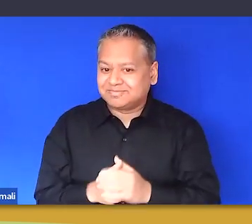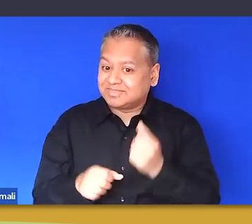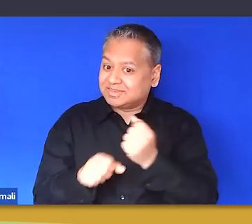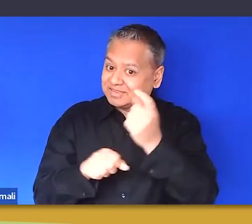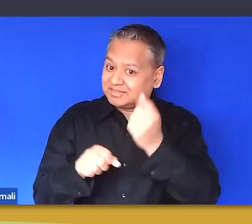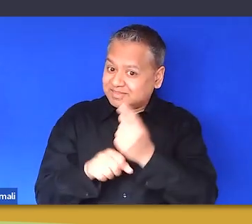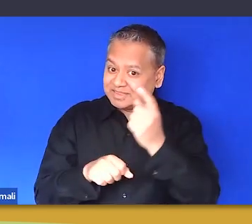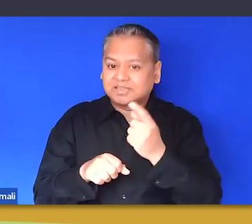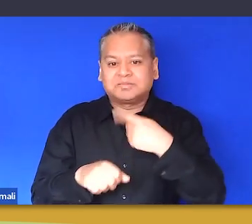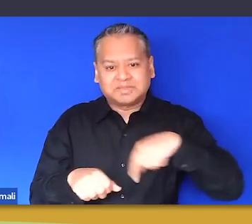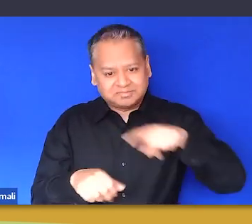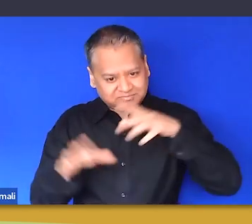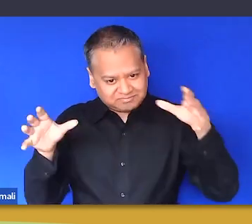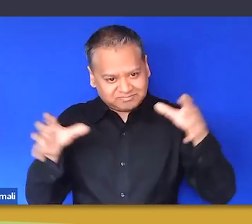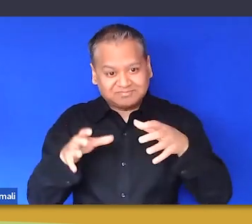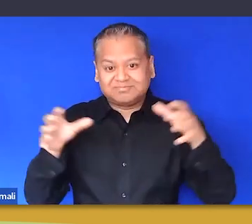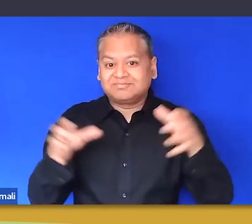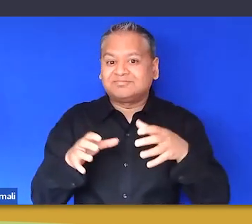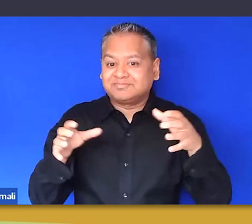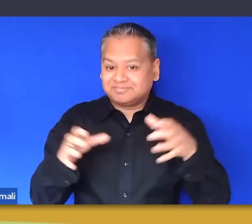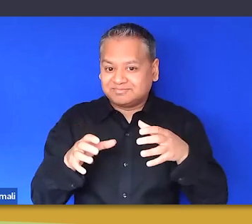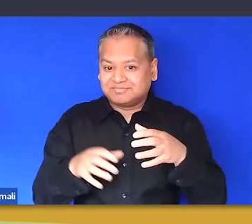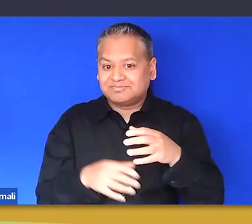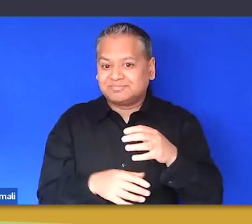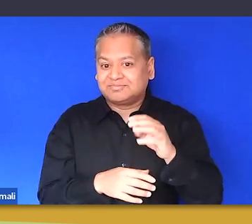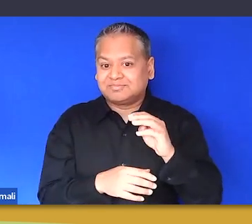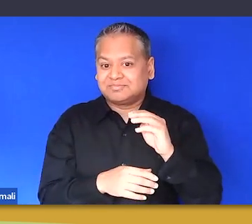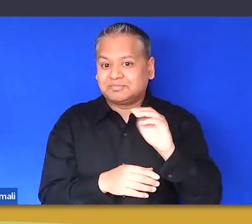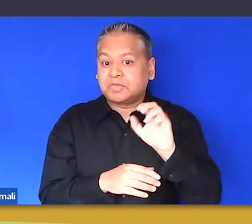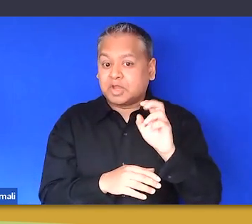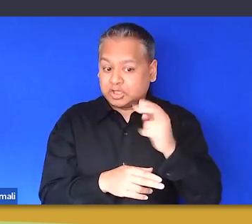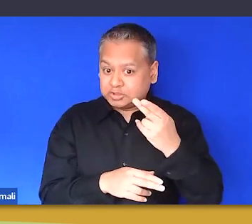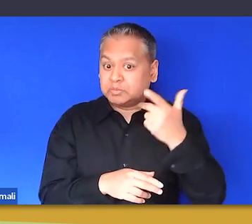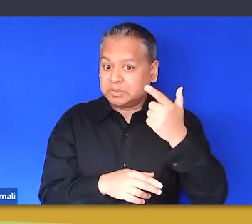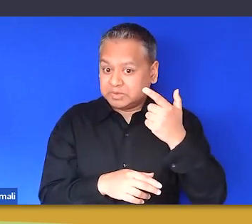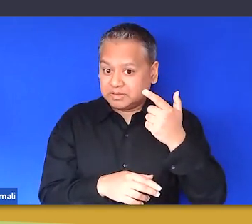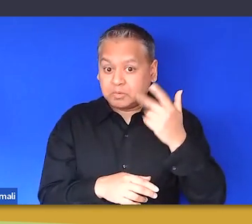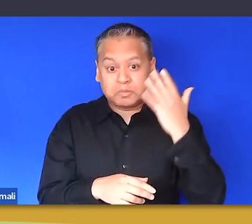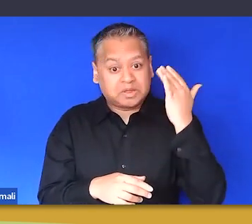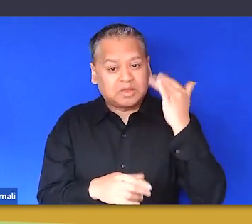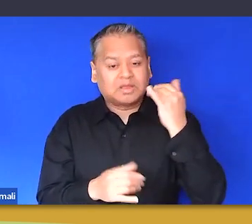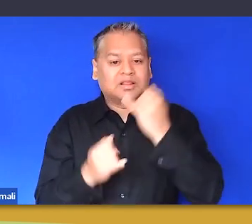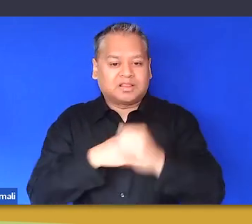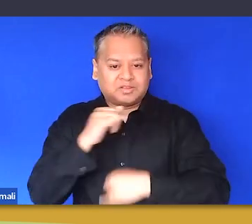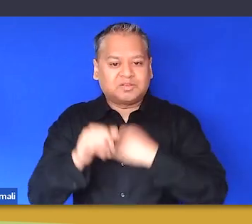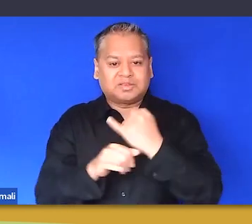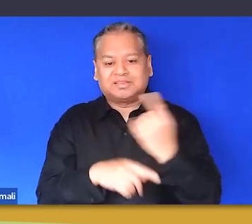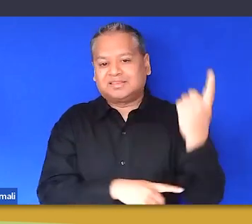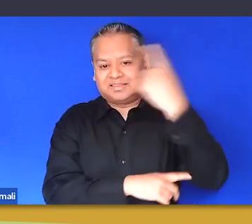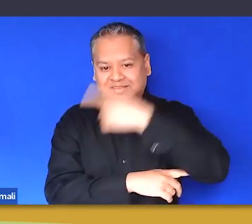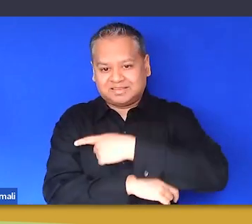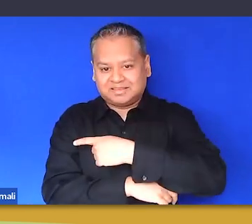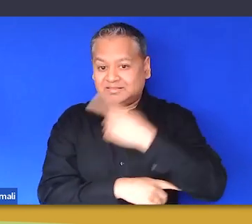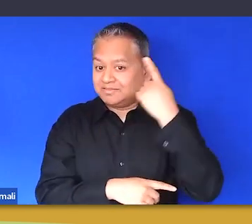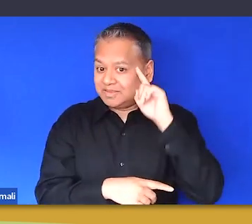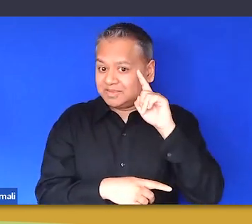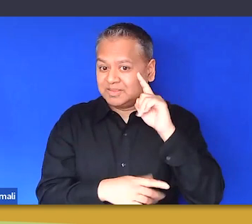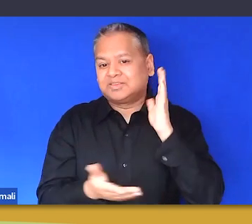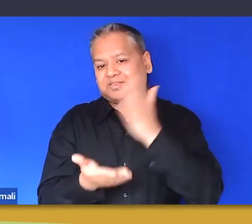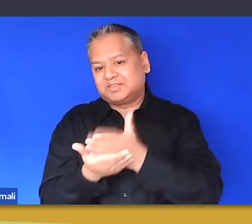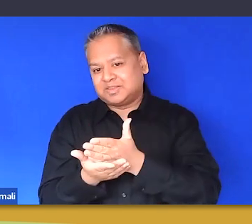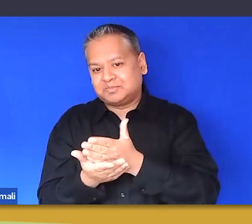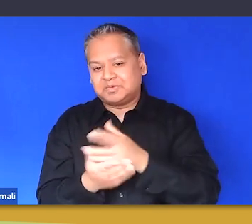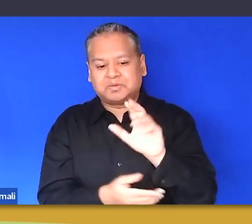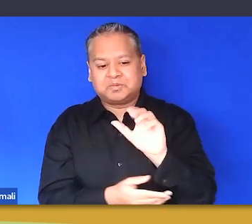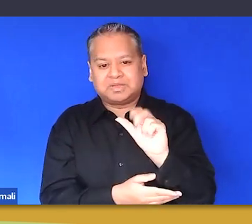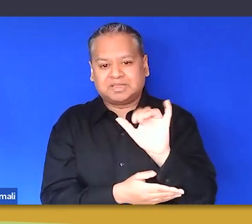the International Day for the Elimination of Racial Discrimination. It is a chance to recognize and celebrate those who